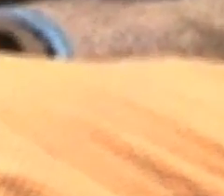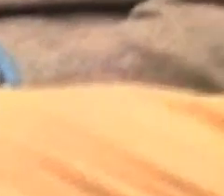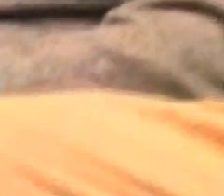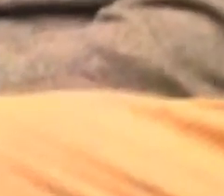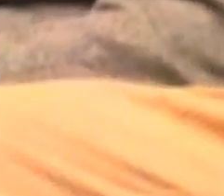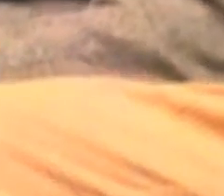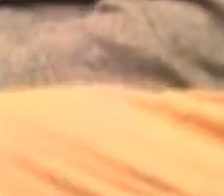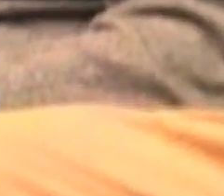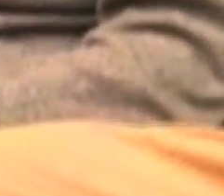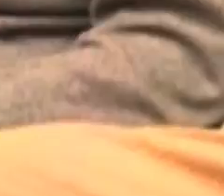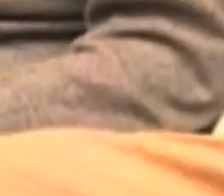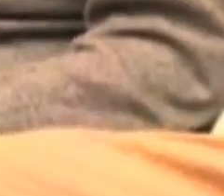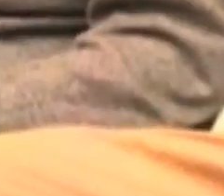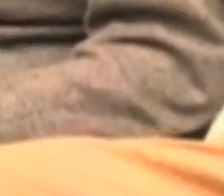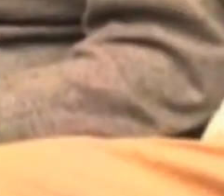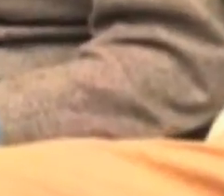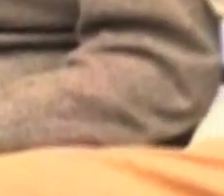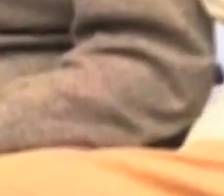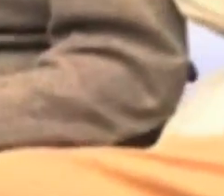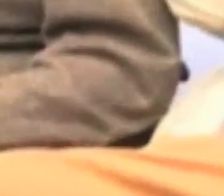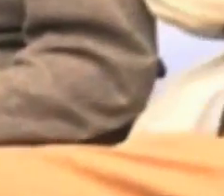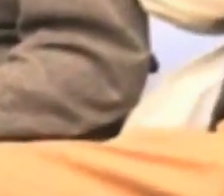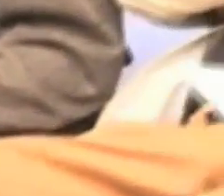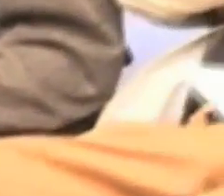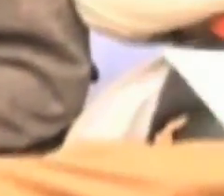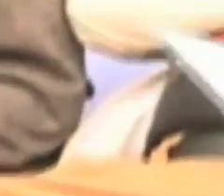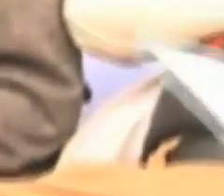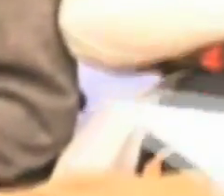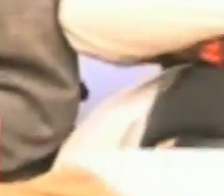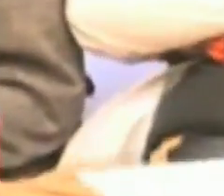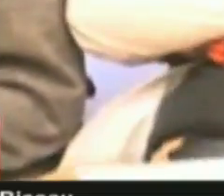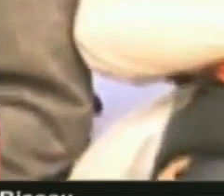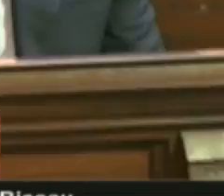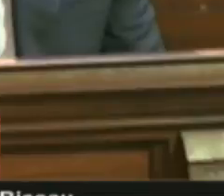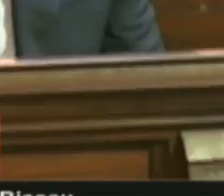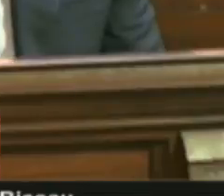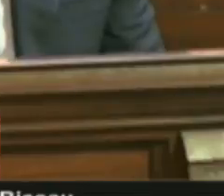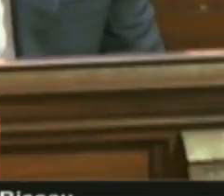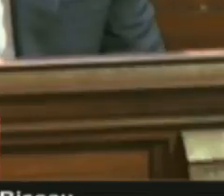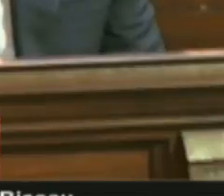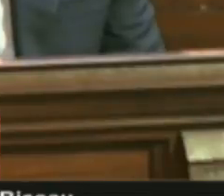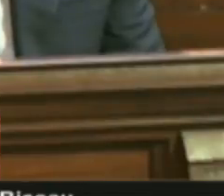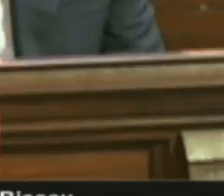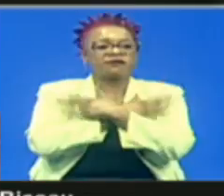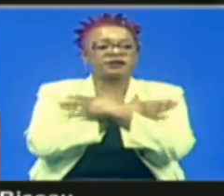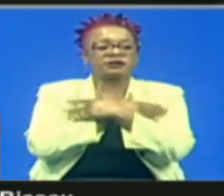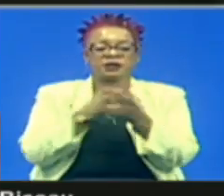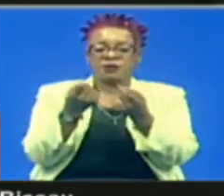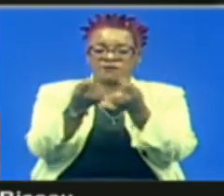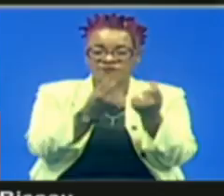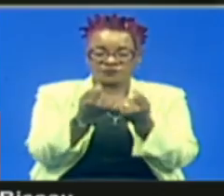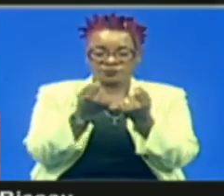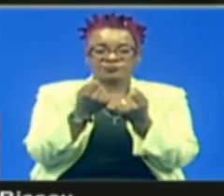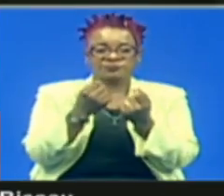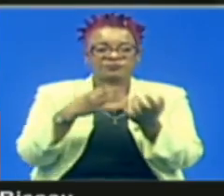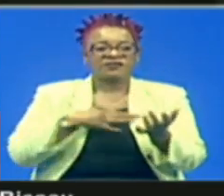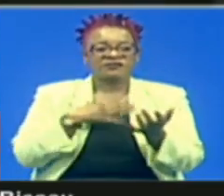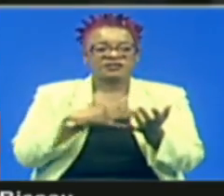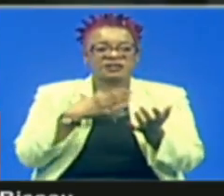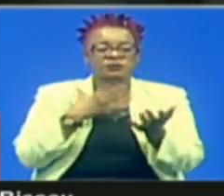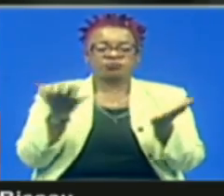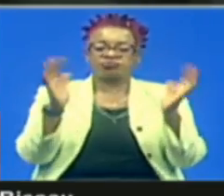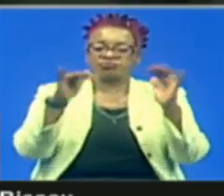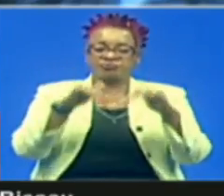who touched every life he came into contact with. The family and friends and a few dignitaries gathered at the All Saints